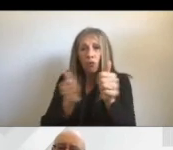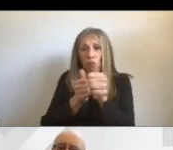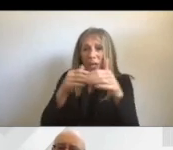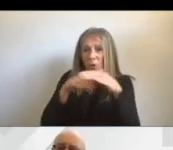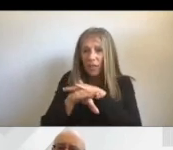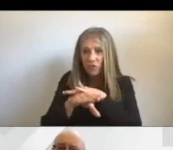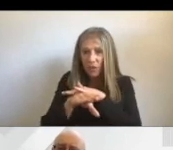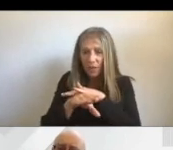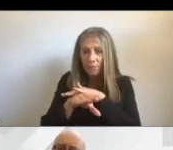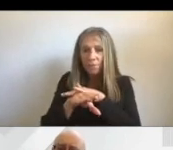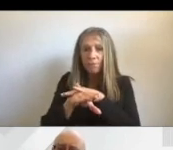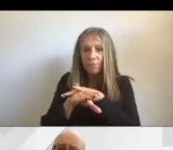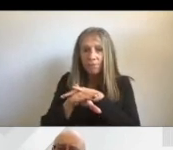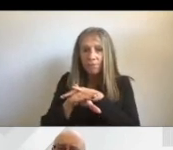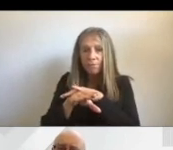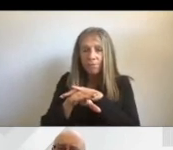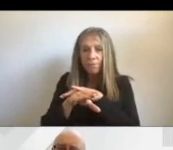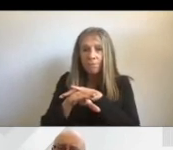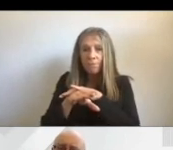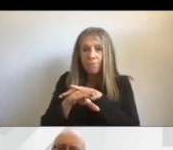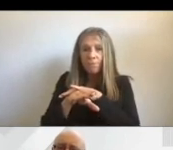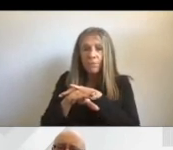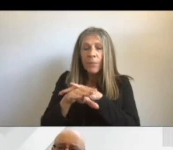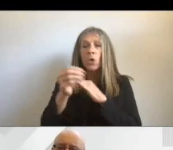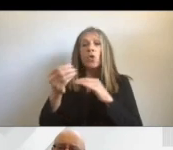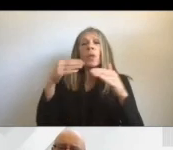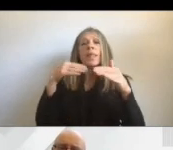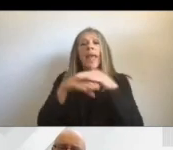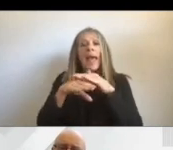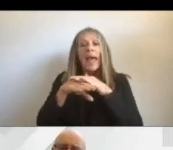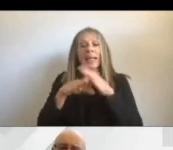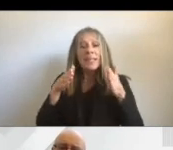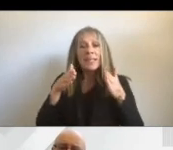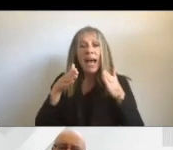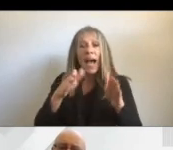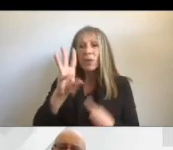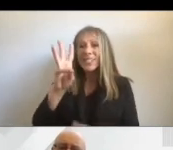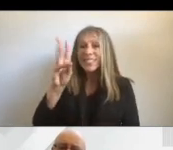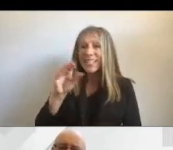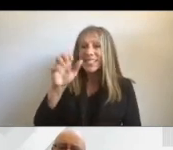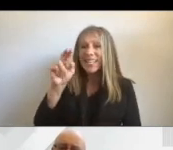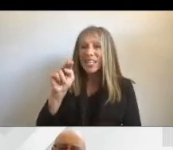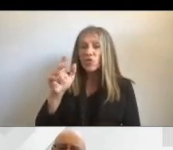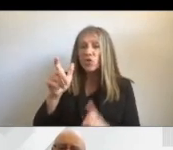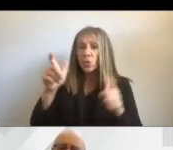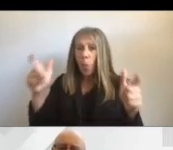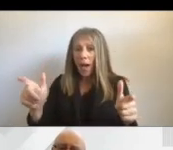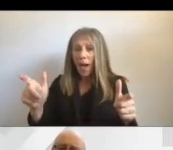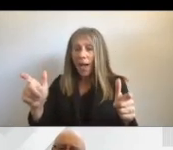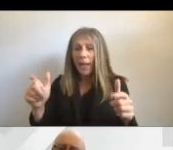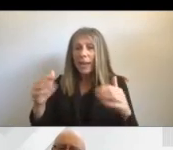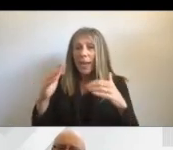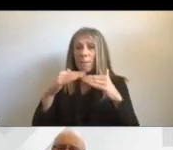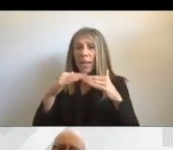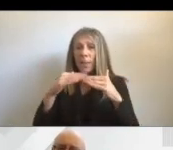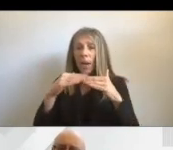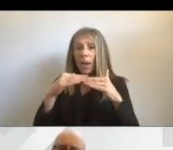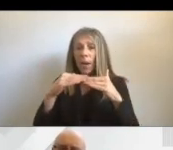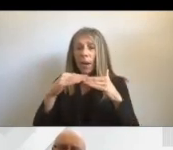provided either nearest the crosswalk at the end of the block face or nearest a mid-block crosswalk, so that you can access the curb